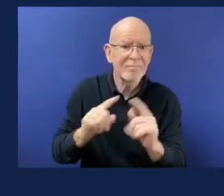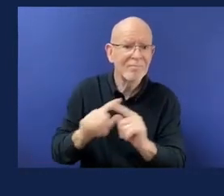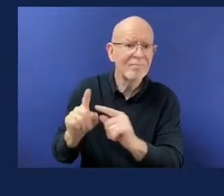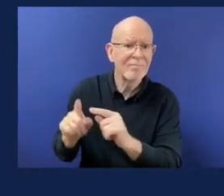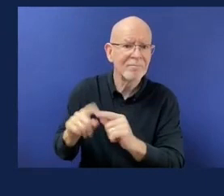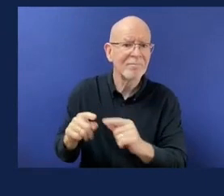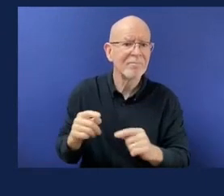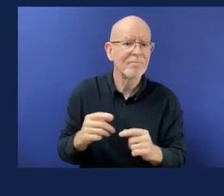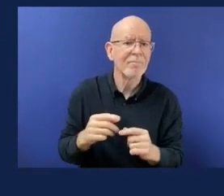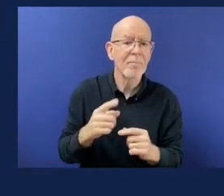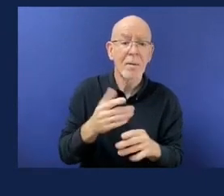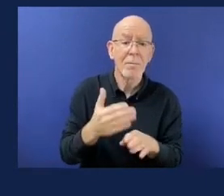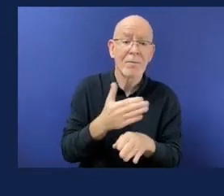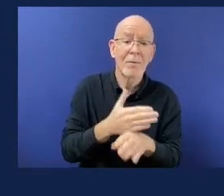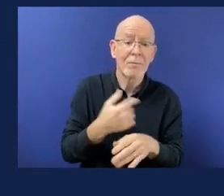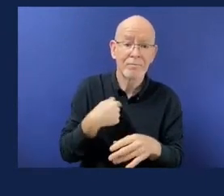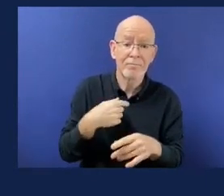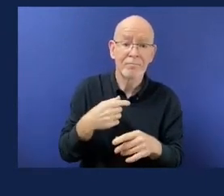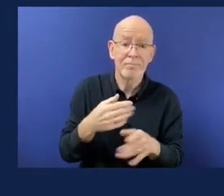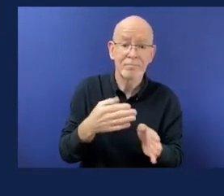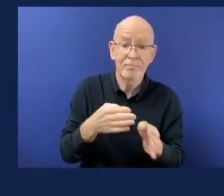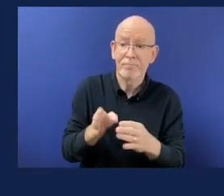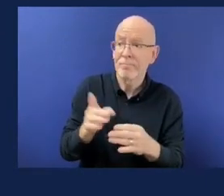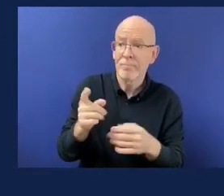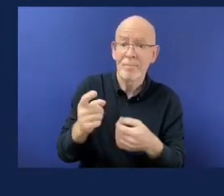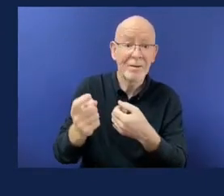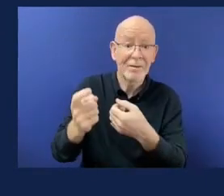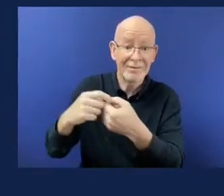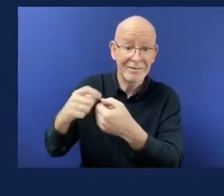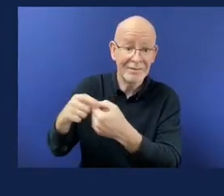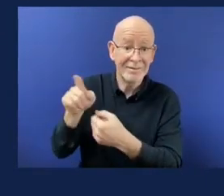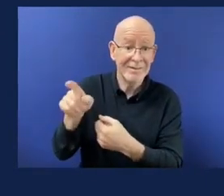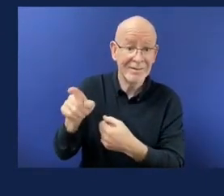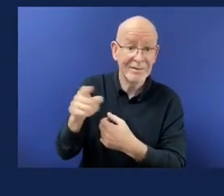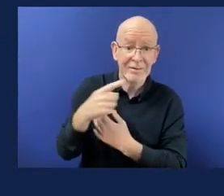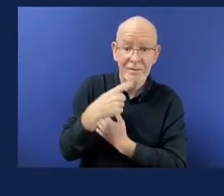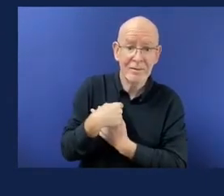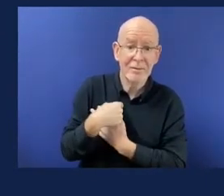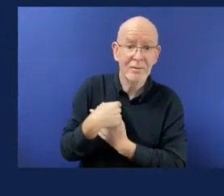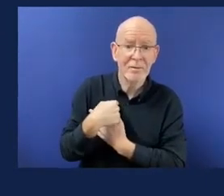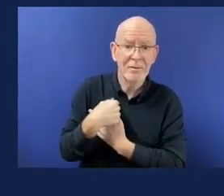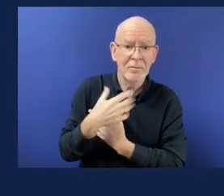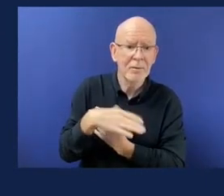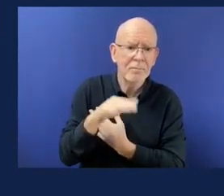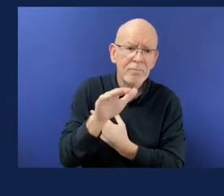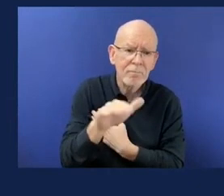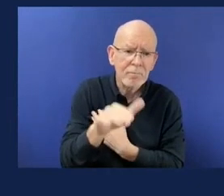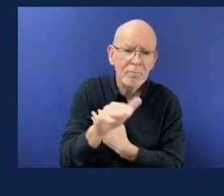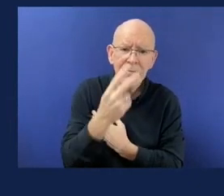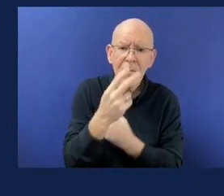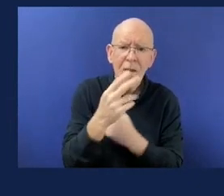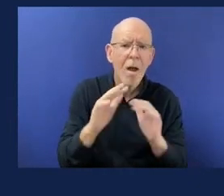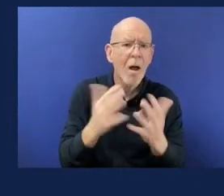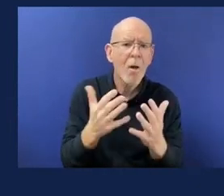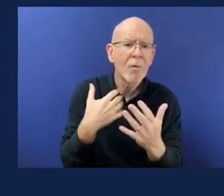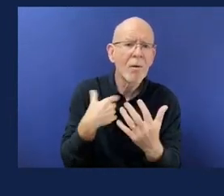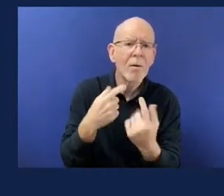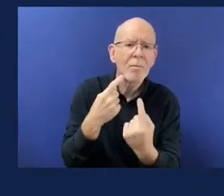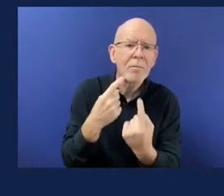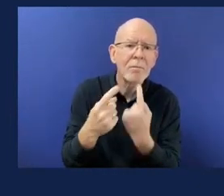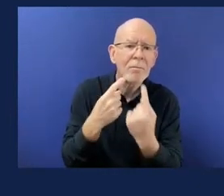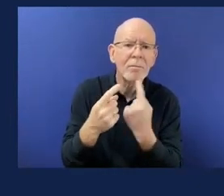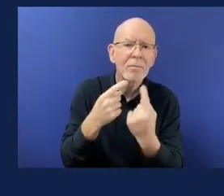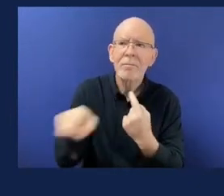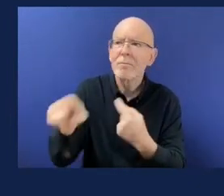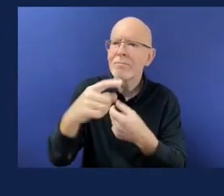across the country so that we could sit down and talk directly with people. Unfortunately, just as we were